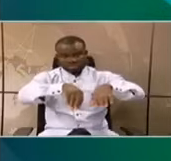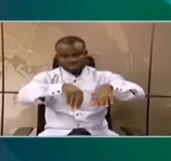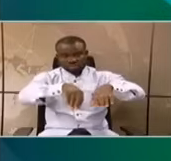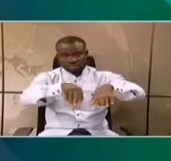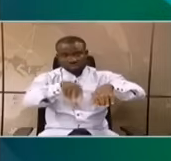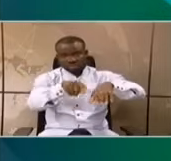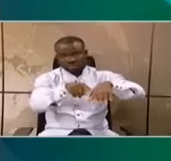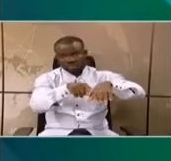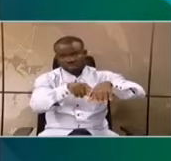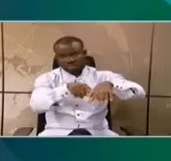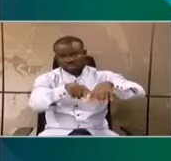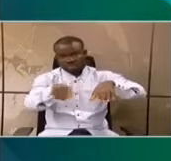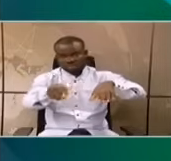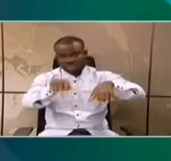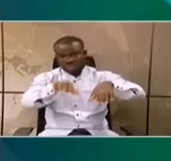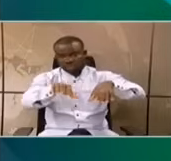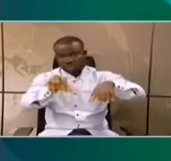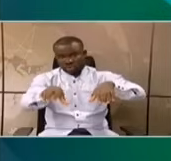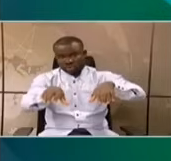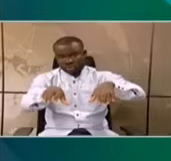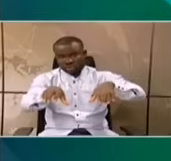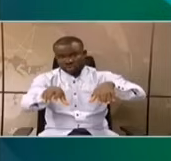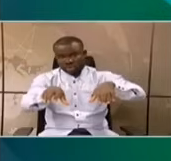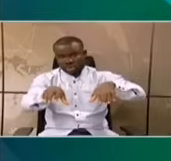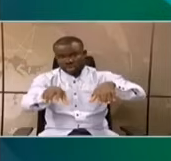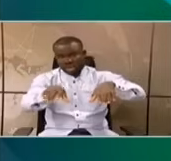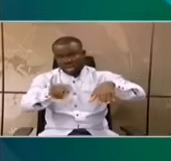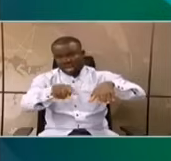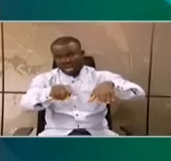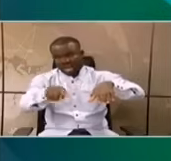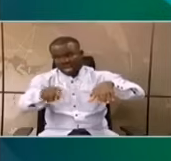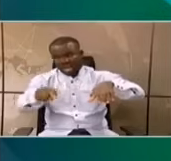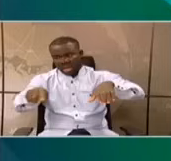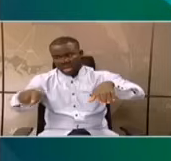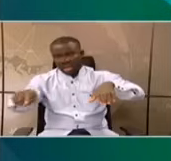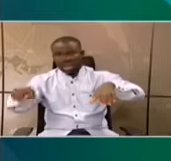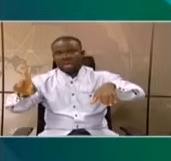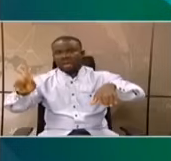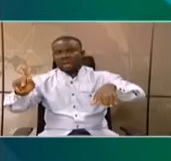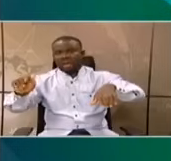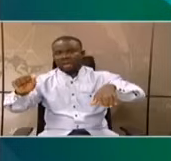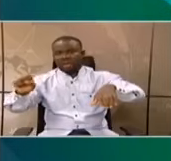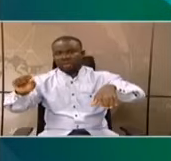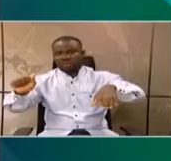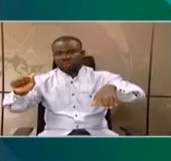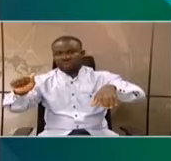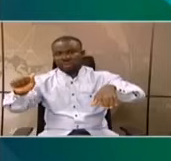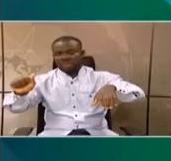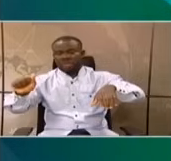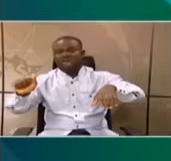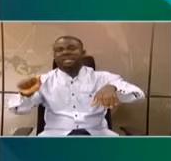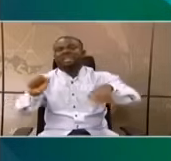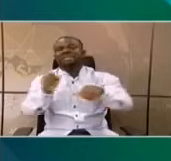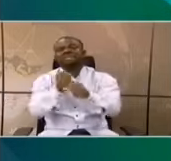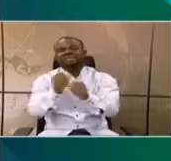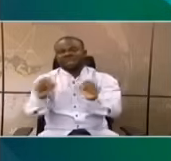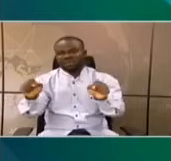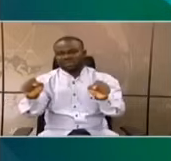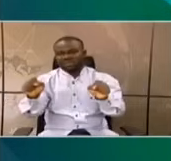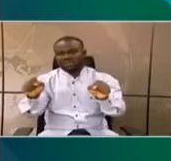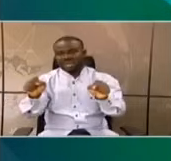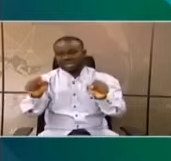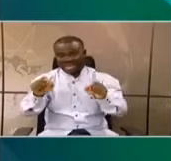Cape Coast, proper. Eba besika soa ana we save kakra ba ho so duane be na yedua